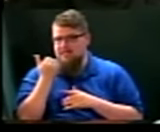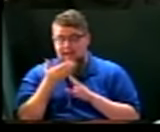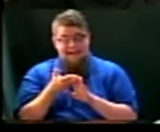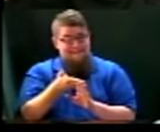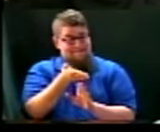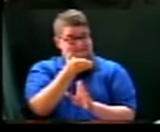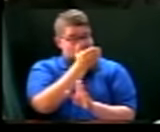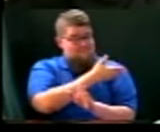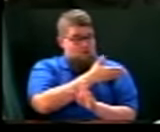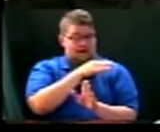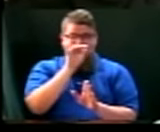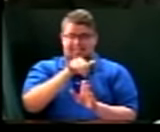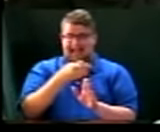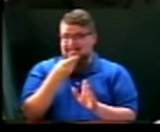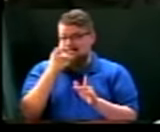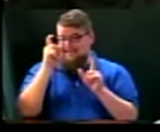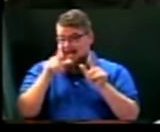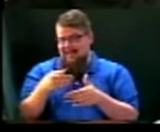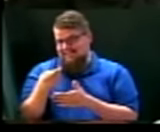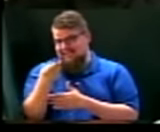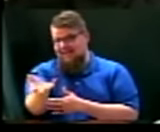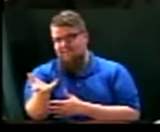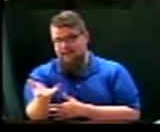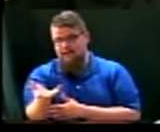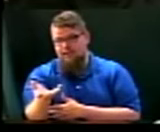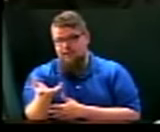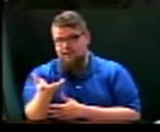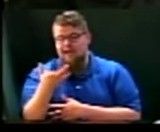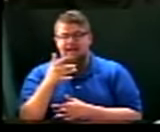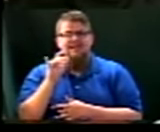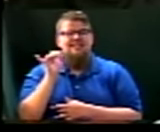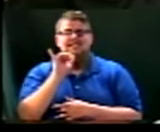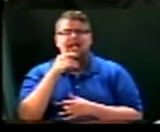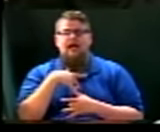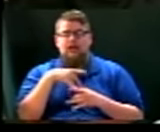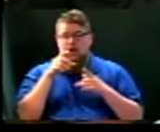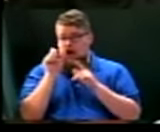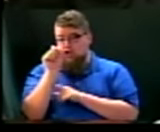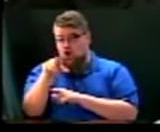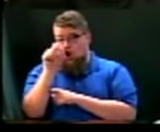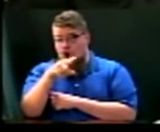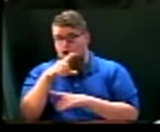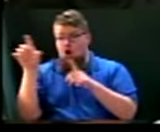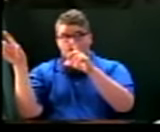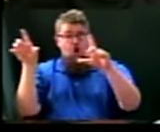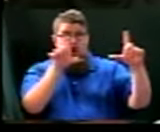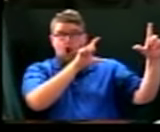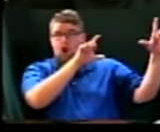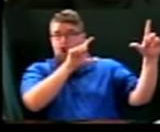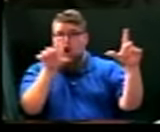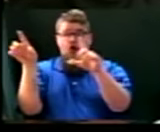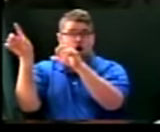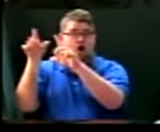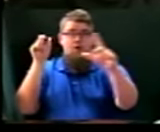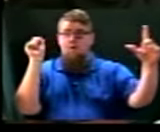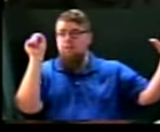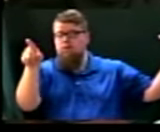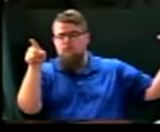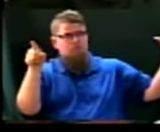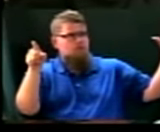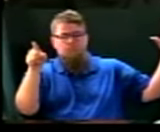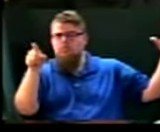the test is even taken. It is like throwing a dart at a moving target. I may end up with an even lower